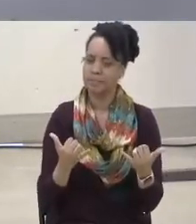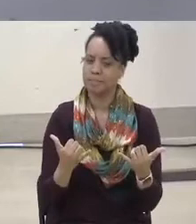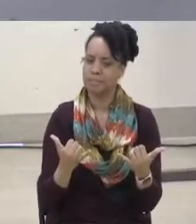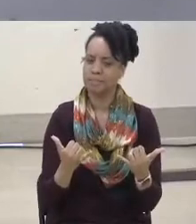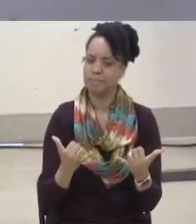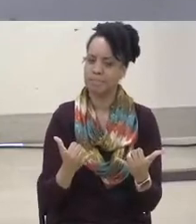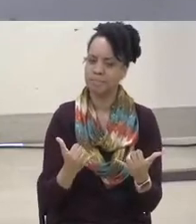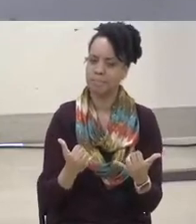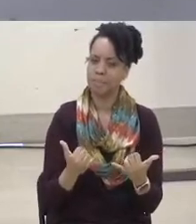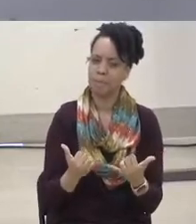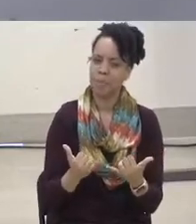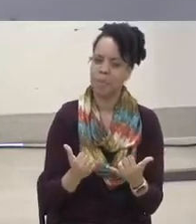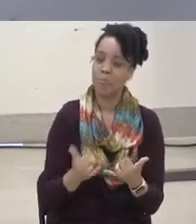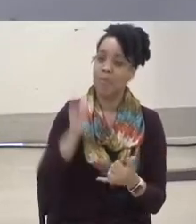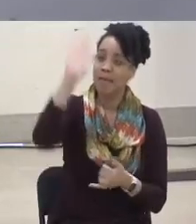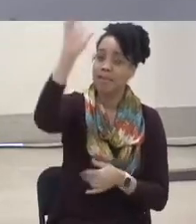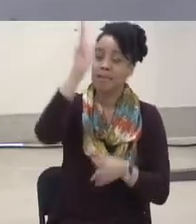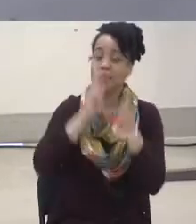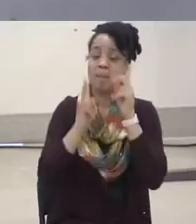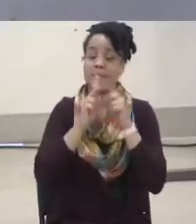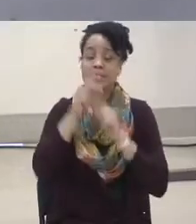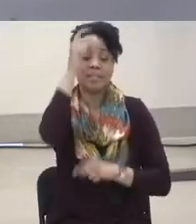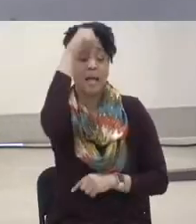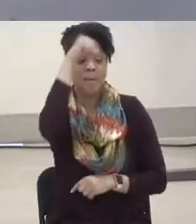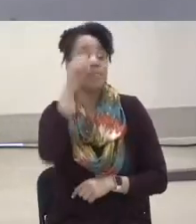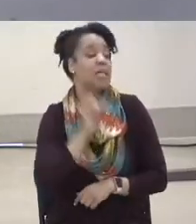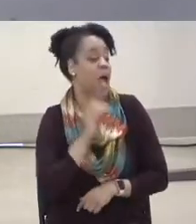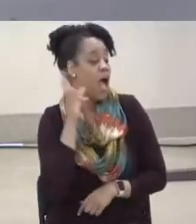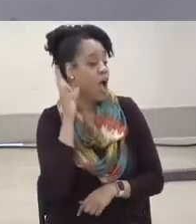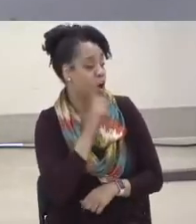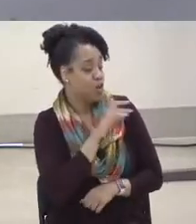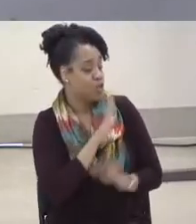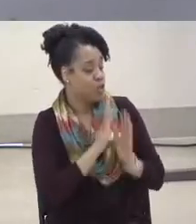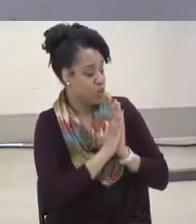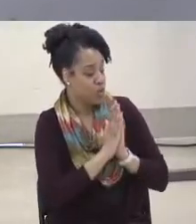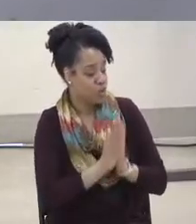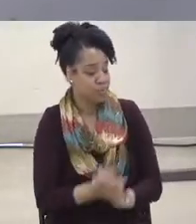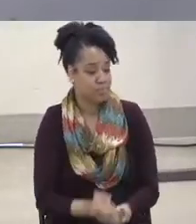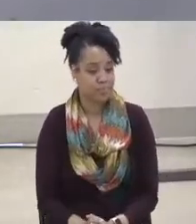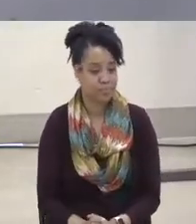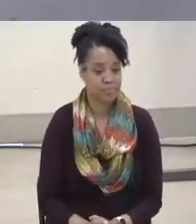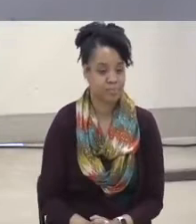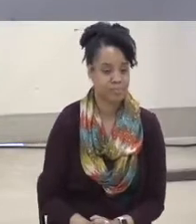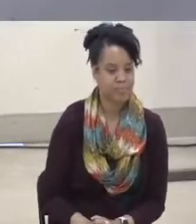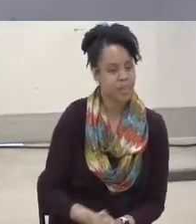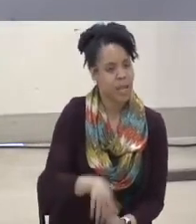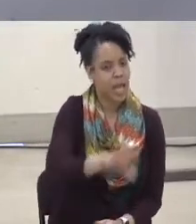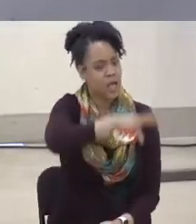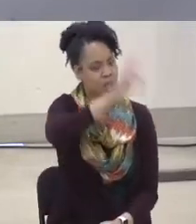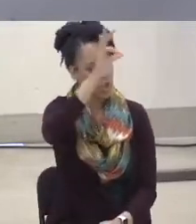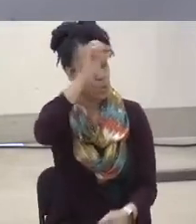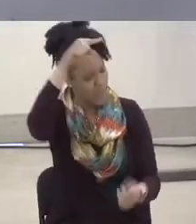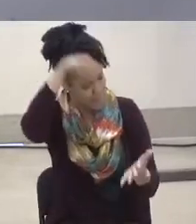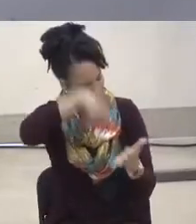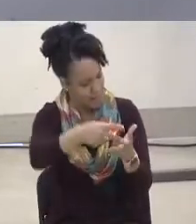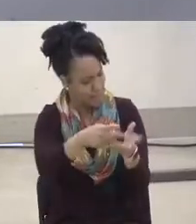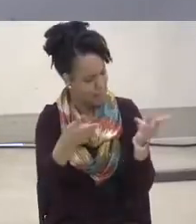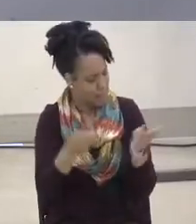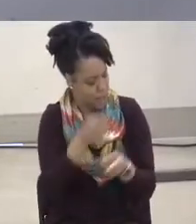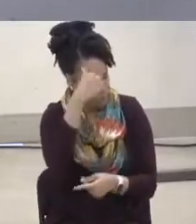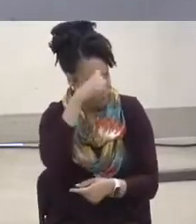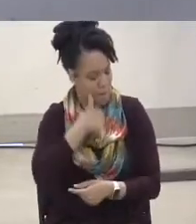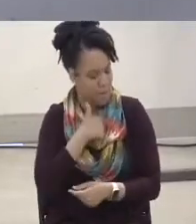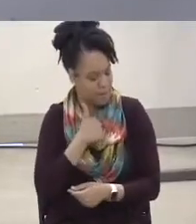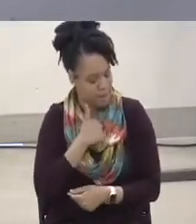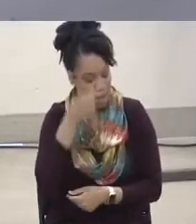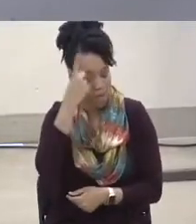noche. promise to Solomon was, I heard your prayer. Y la promesa fue, escuché tu oración. And I chose this place for myself for Y-